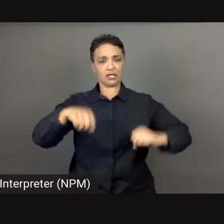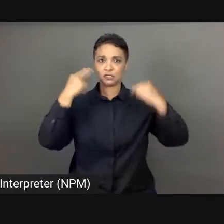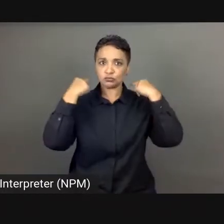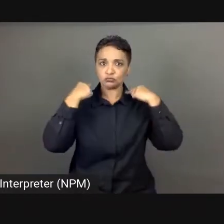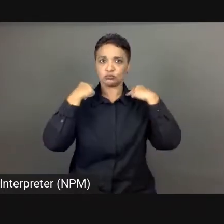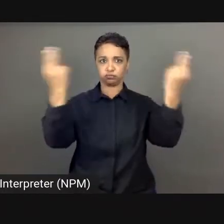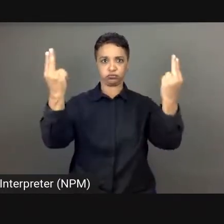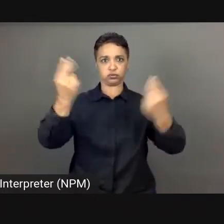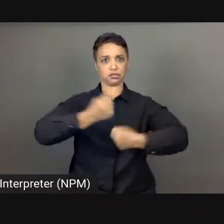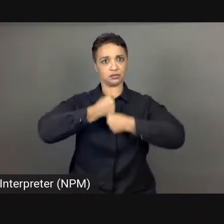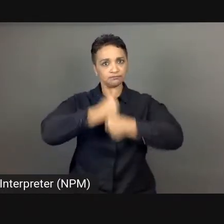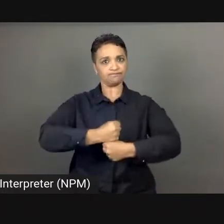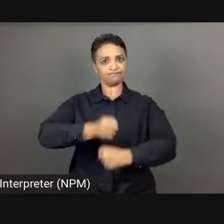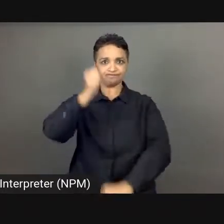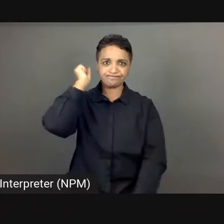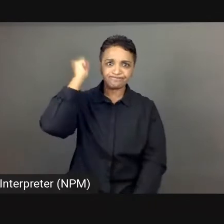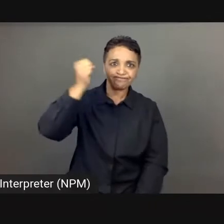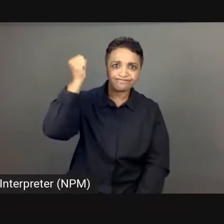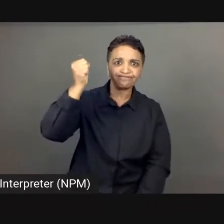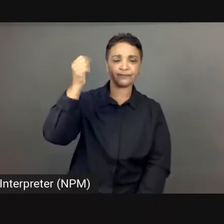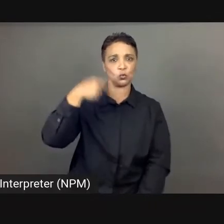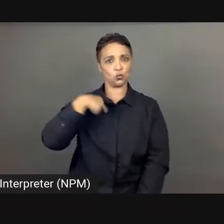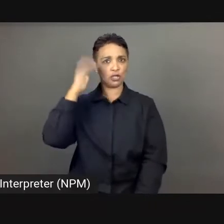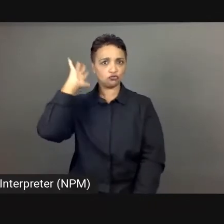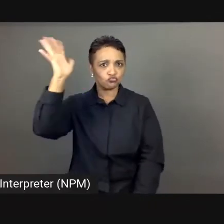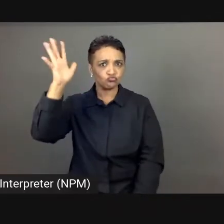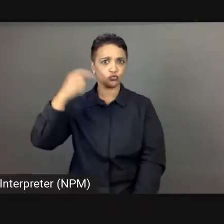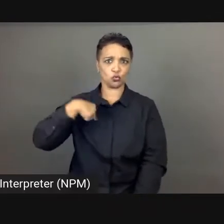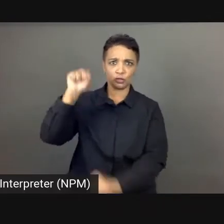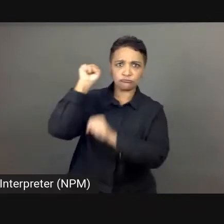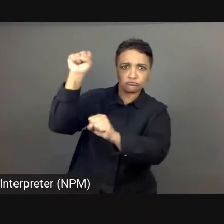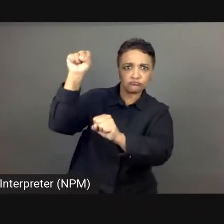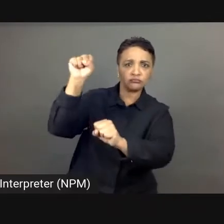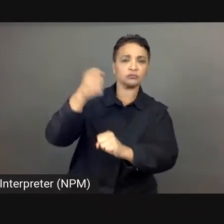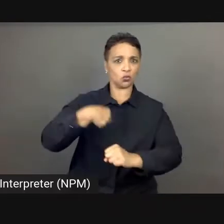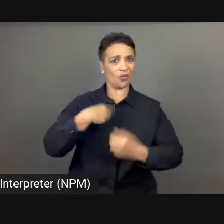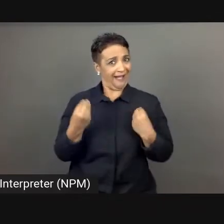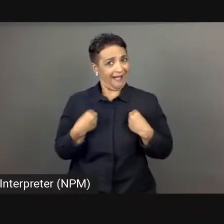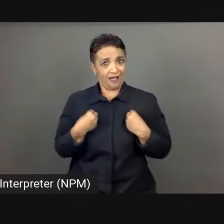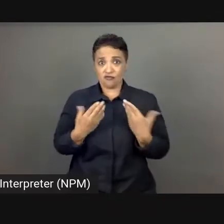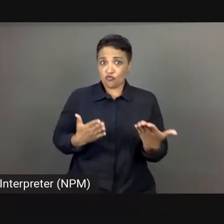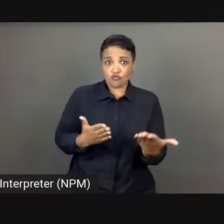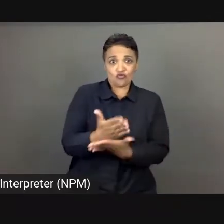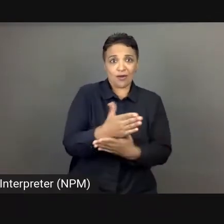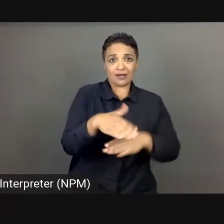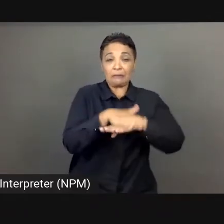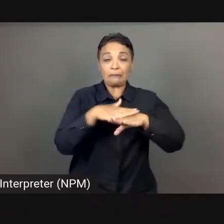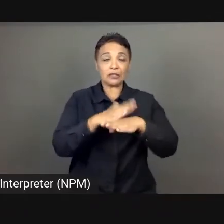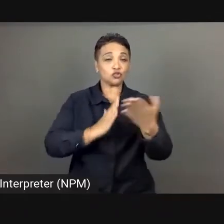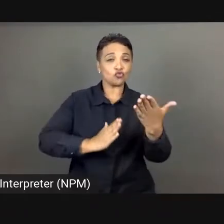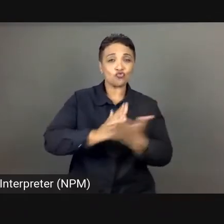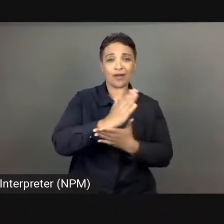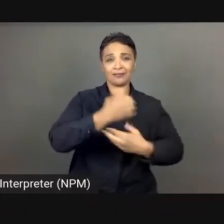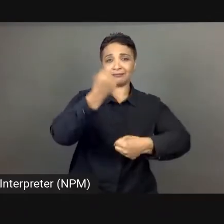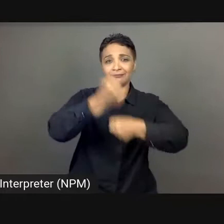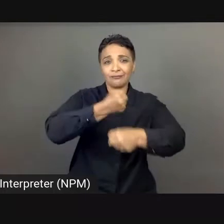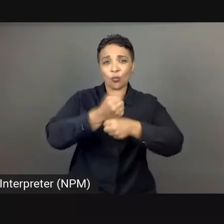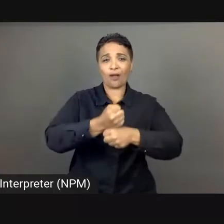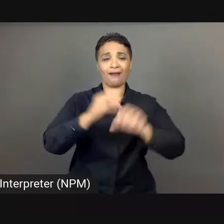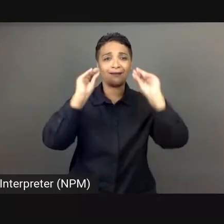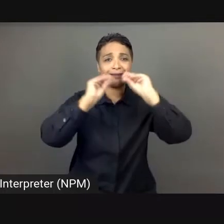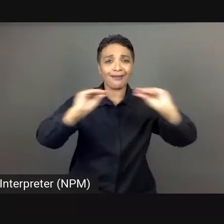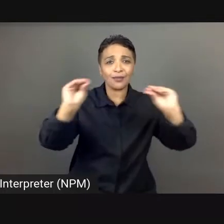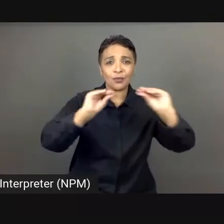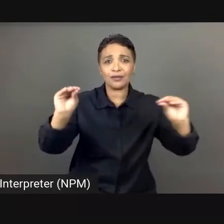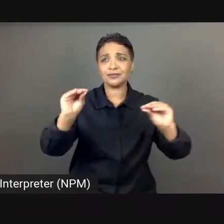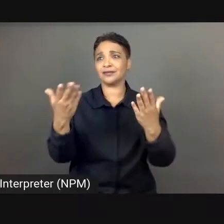don't speak that we have a right to life, we have a right to basic rights, accessing education, accessing employment, accessing any other